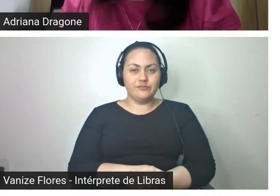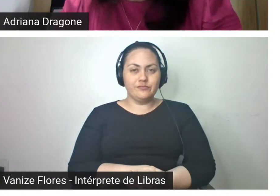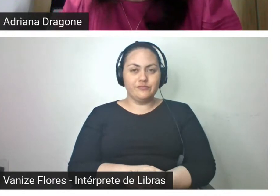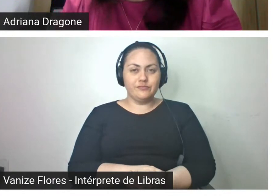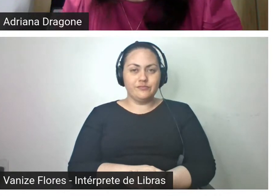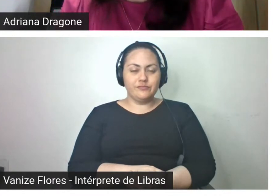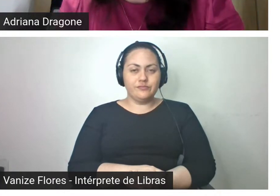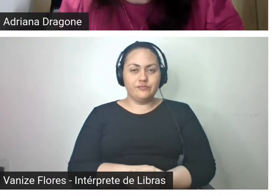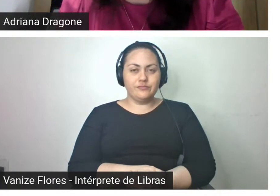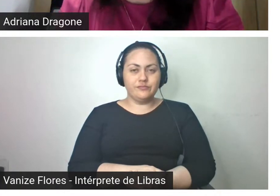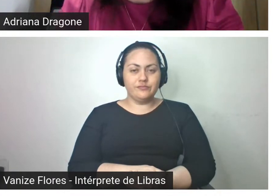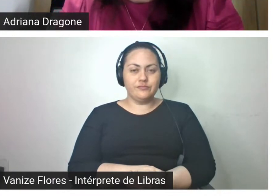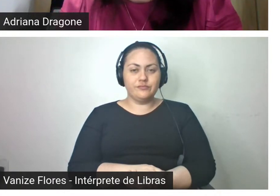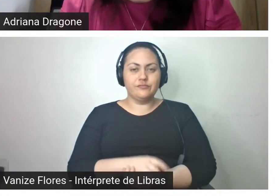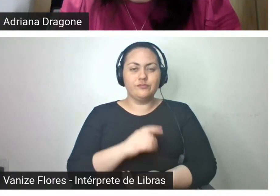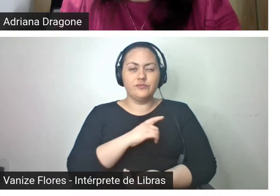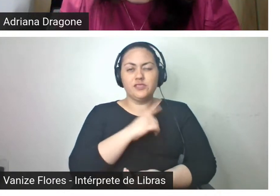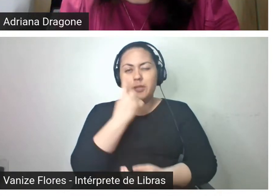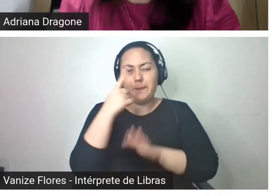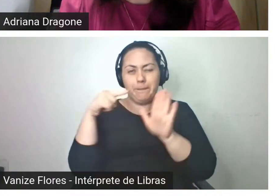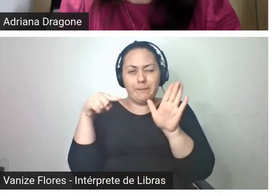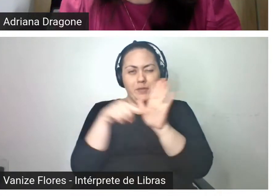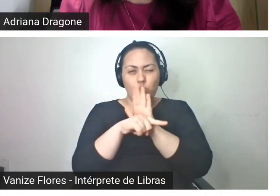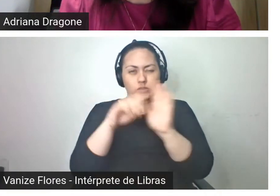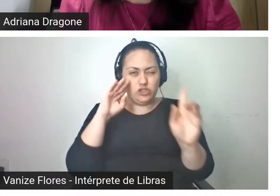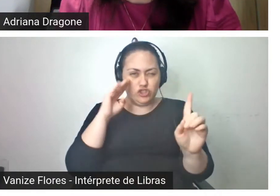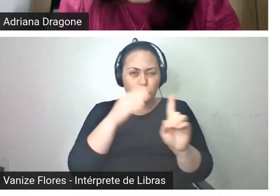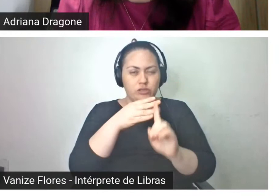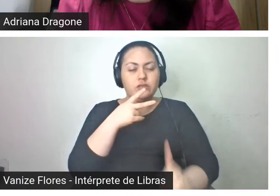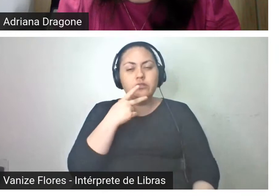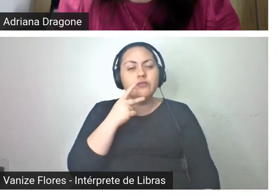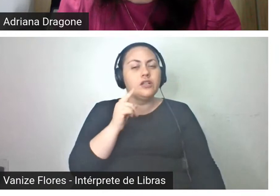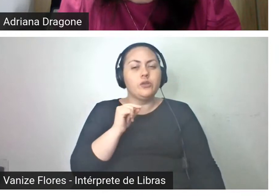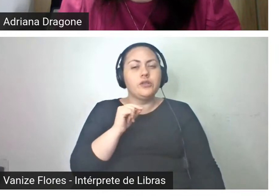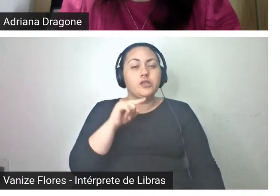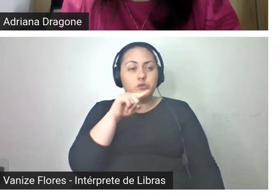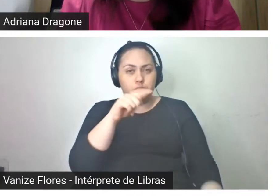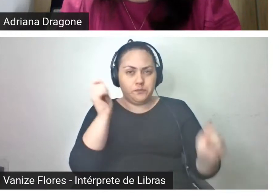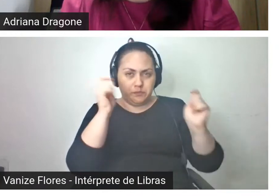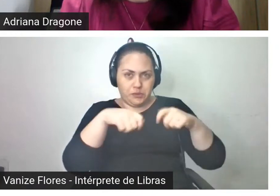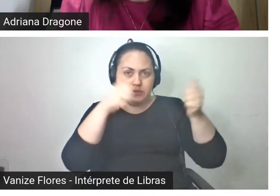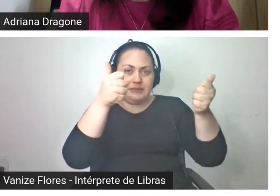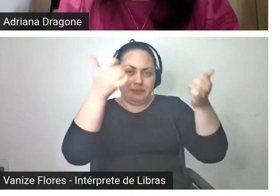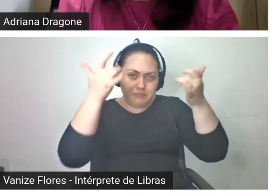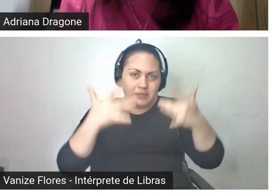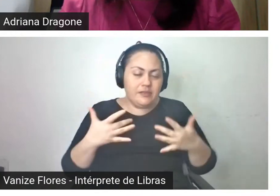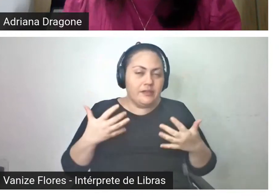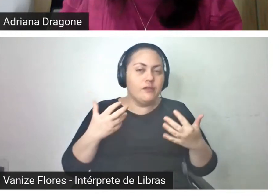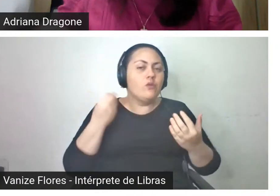Uma específica questão. Se você poderia falar mais sobre a situação